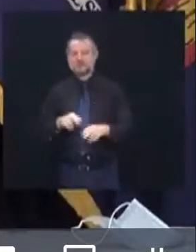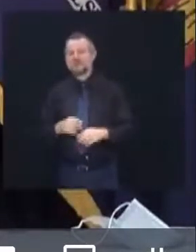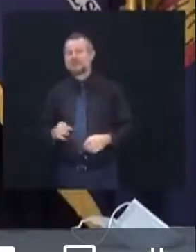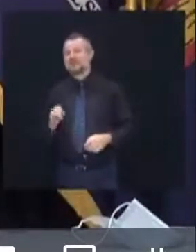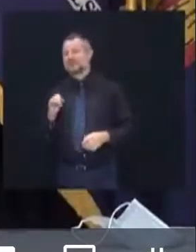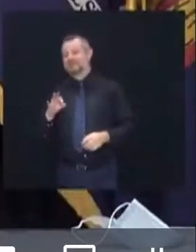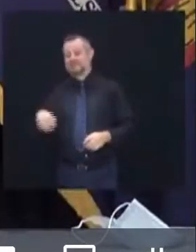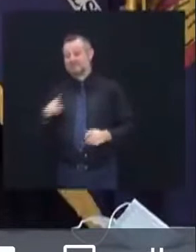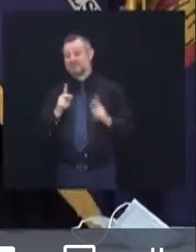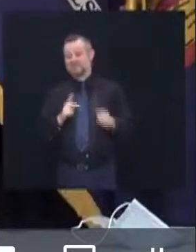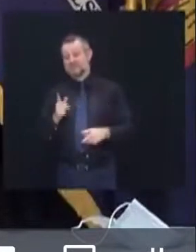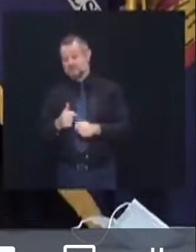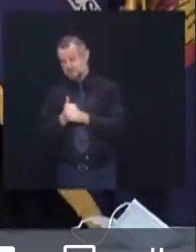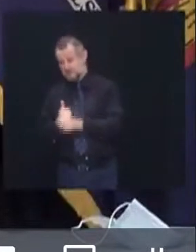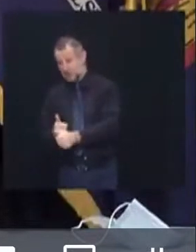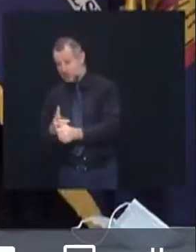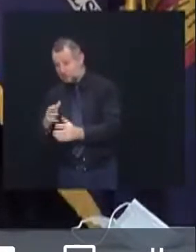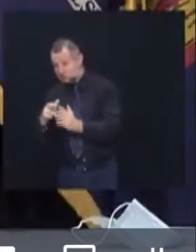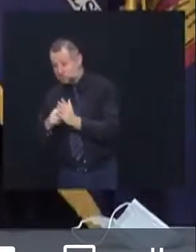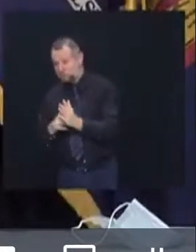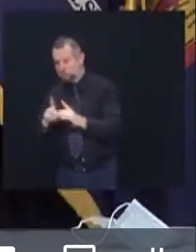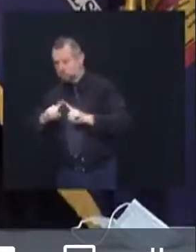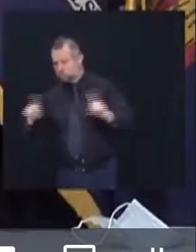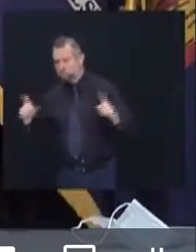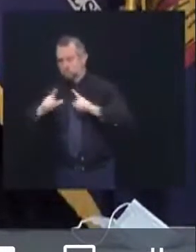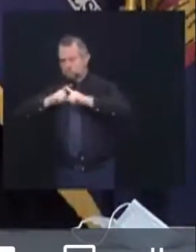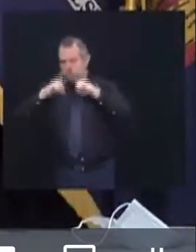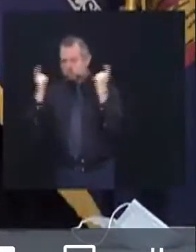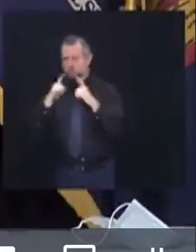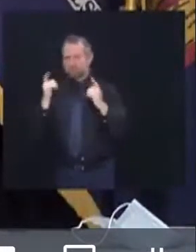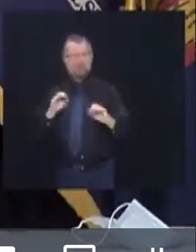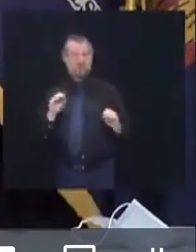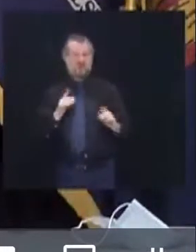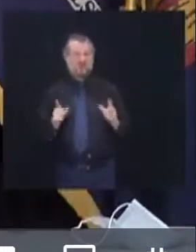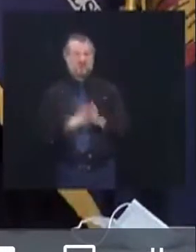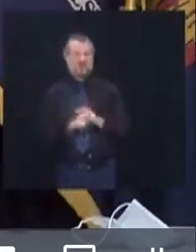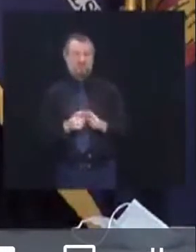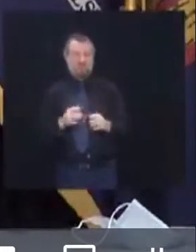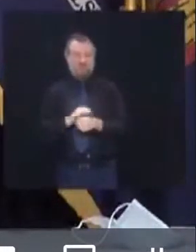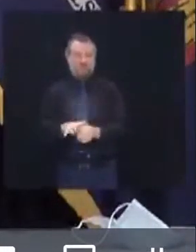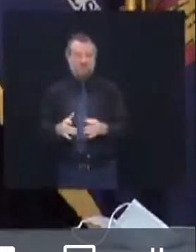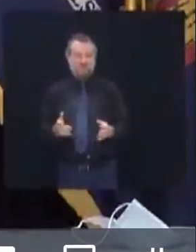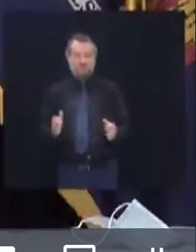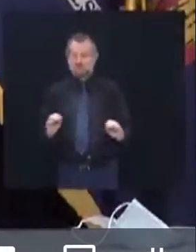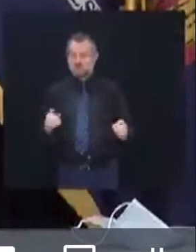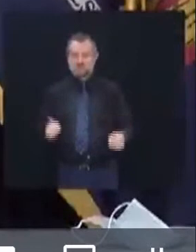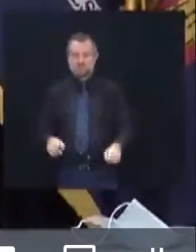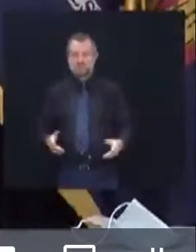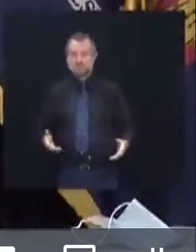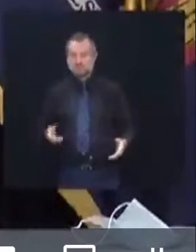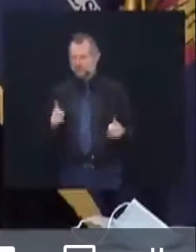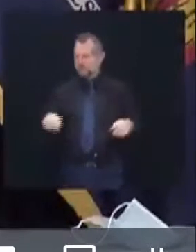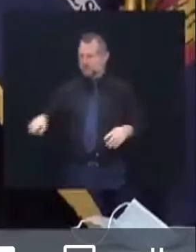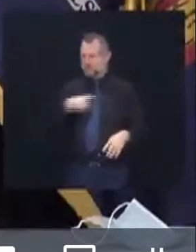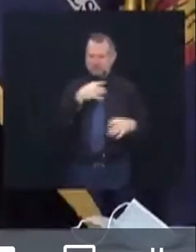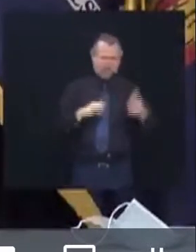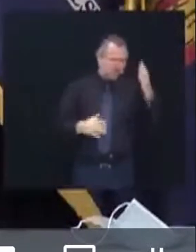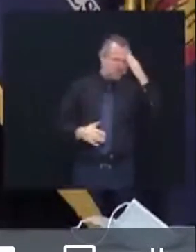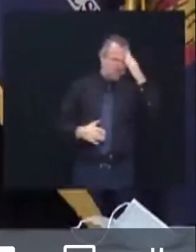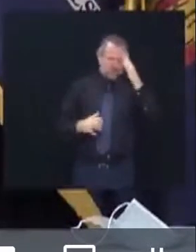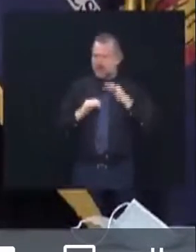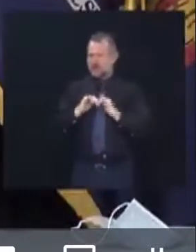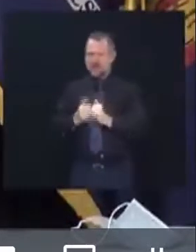have a lack of compliance, which means you've heard it all, but you're not